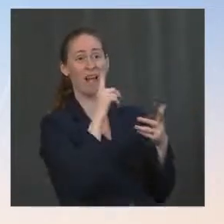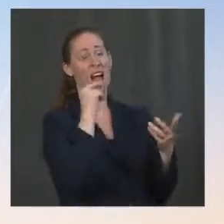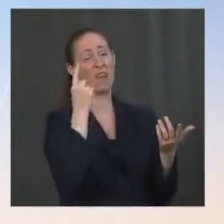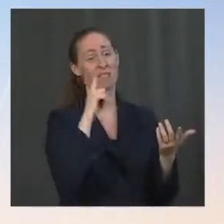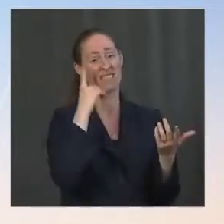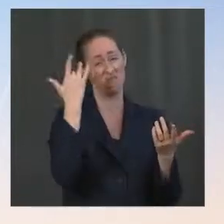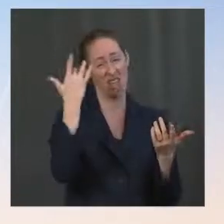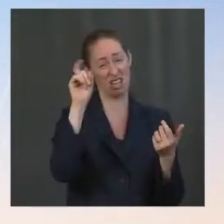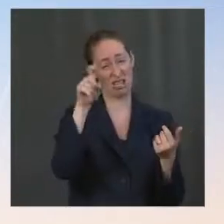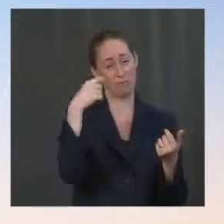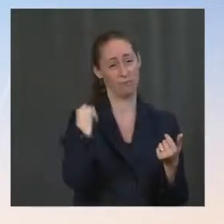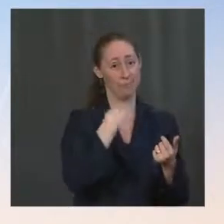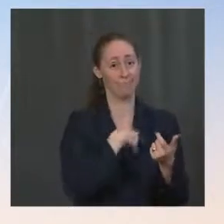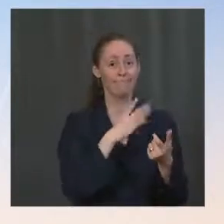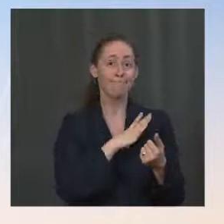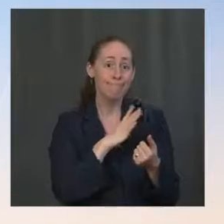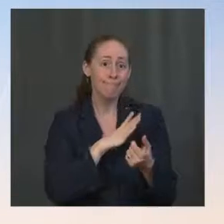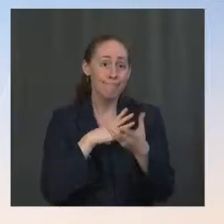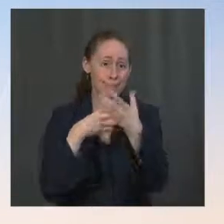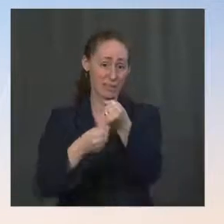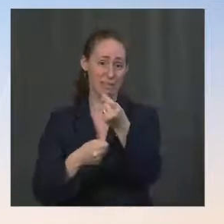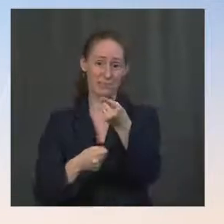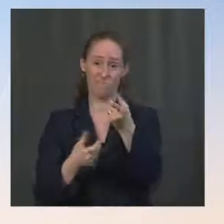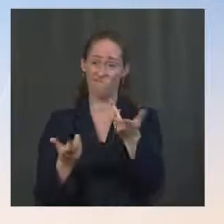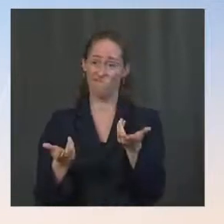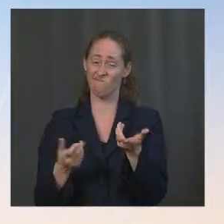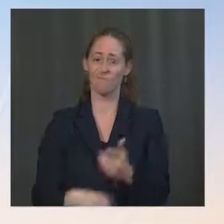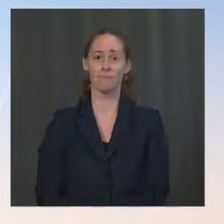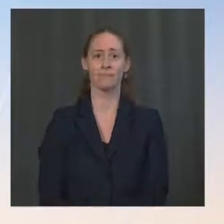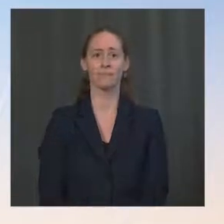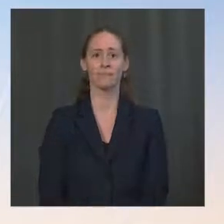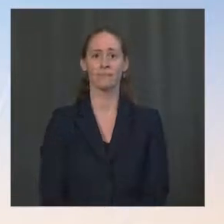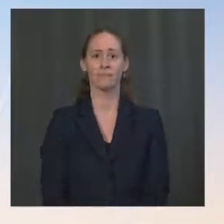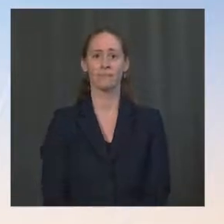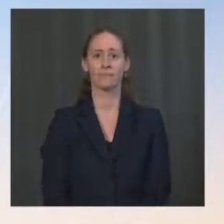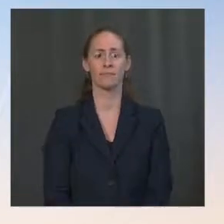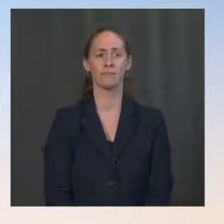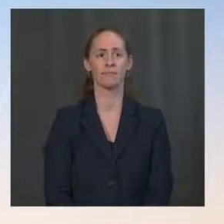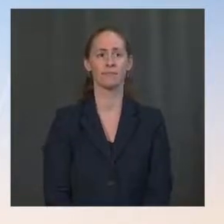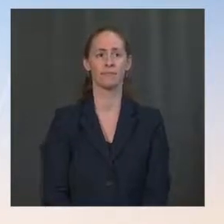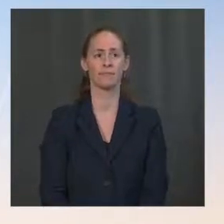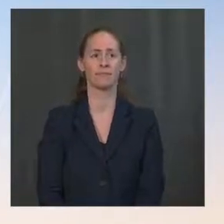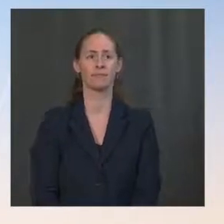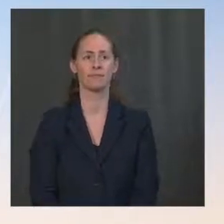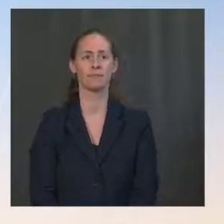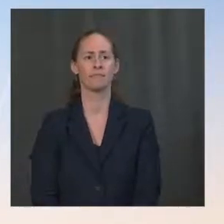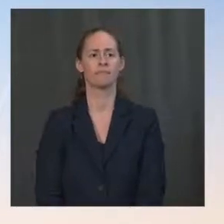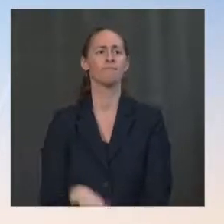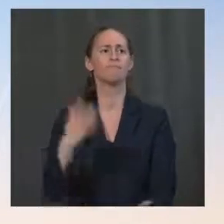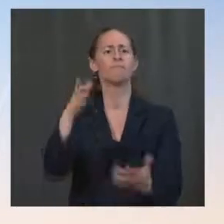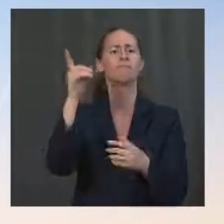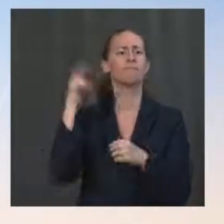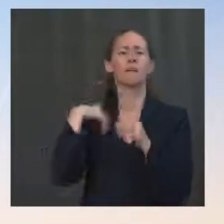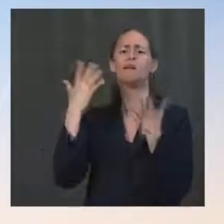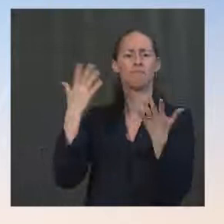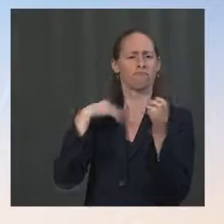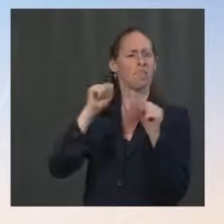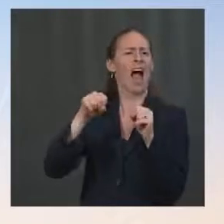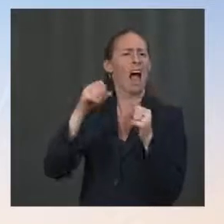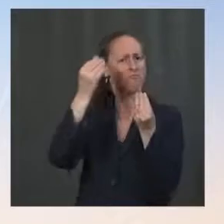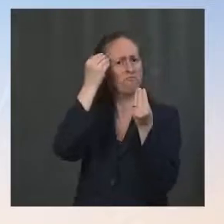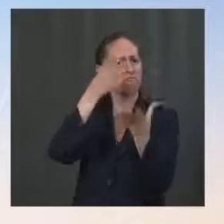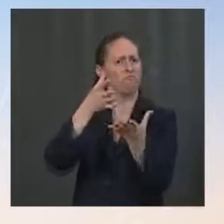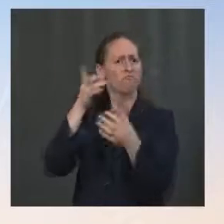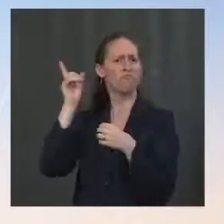as devastating? Well, I can tell you that the president is incredibly focused on Hurricane Ida